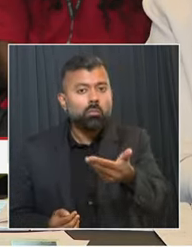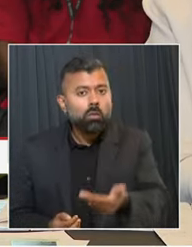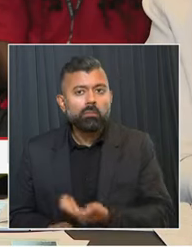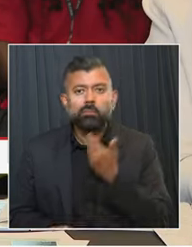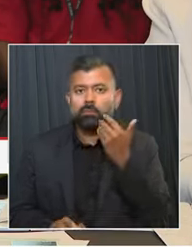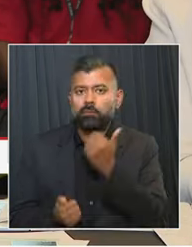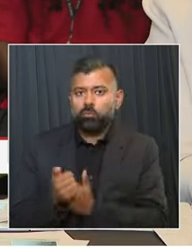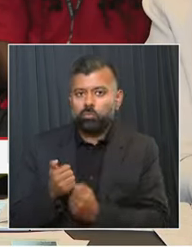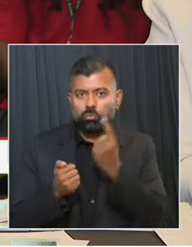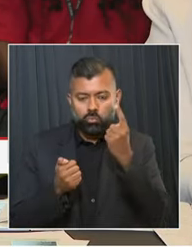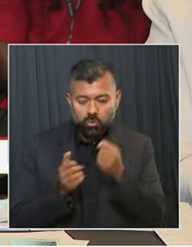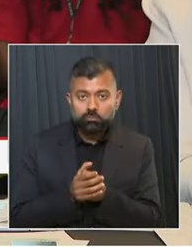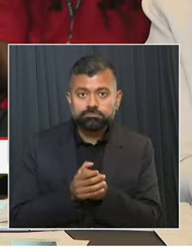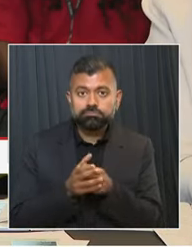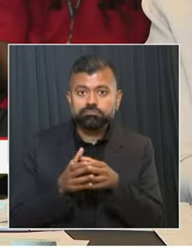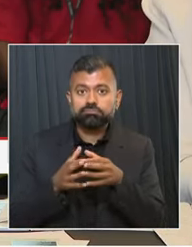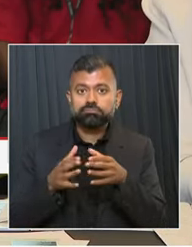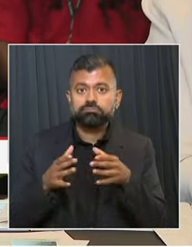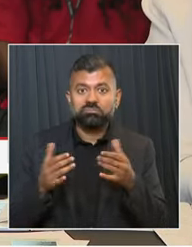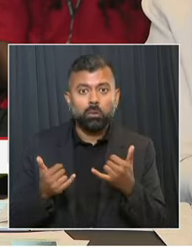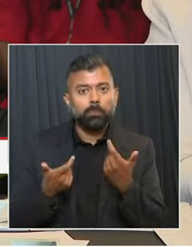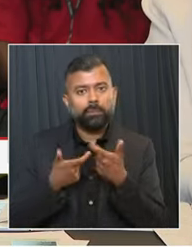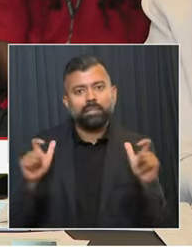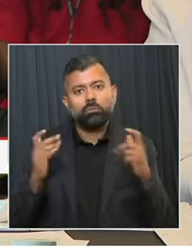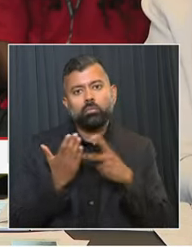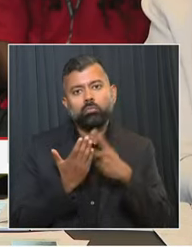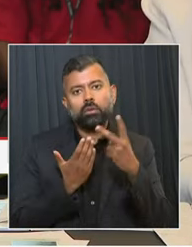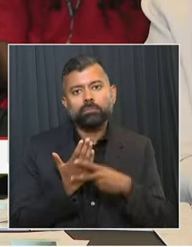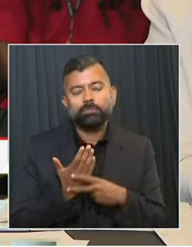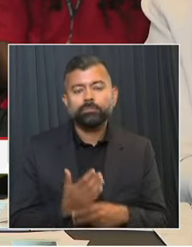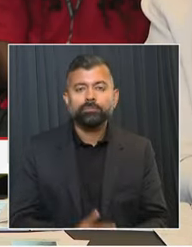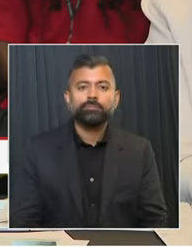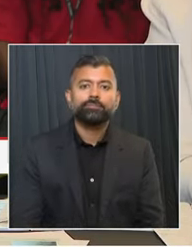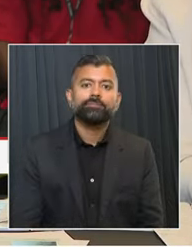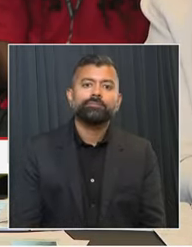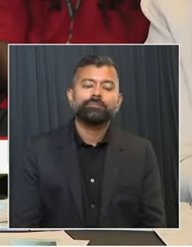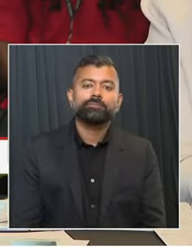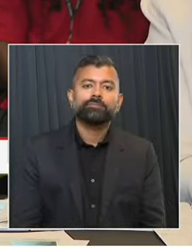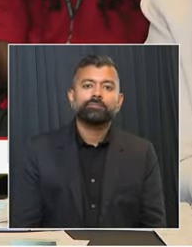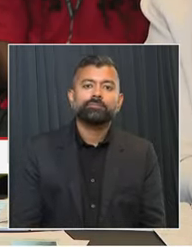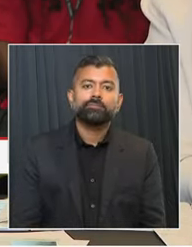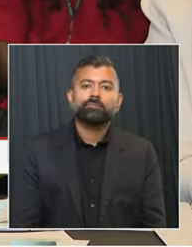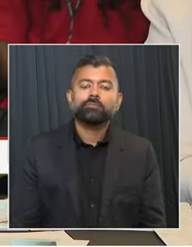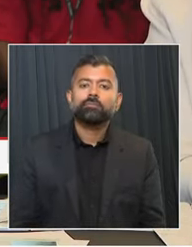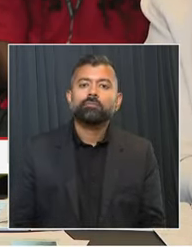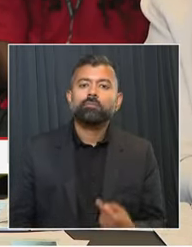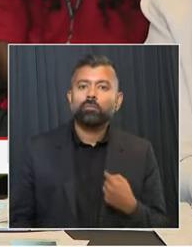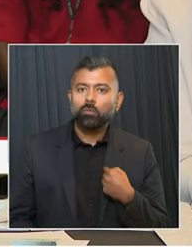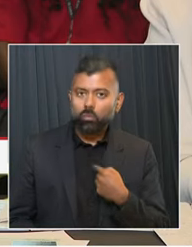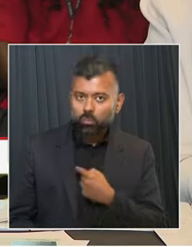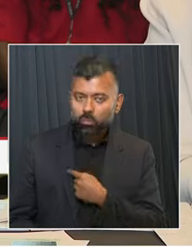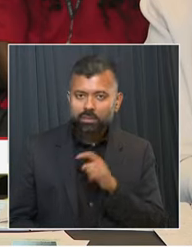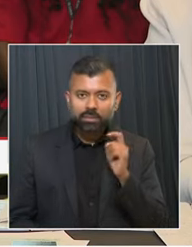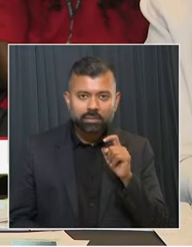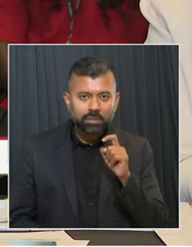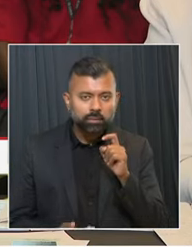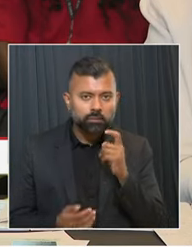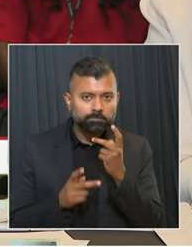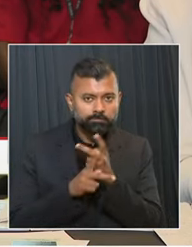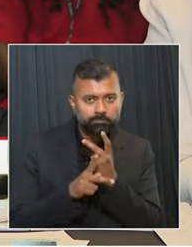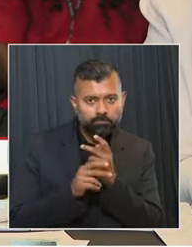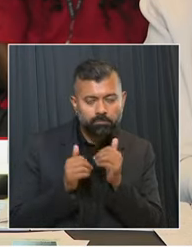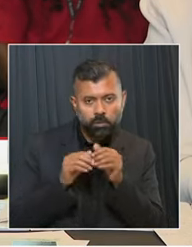have to better align to some limits, or we won't be able to afford that